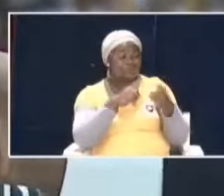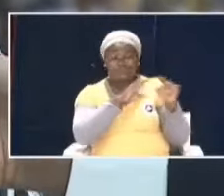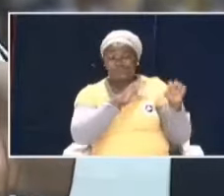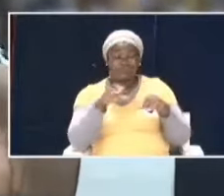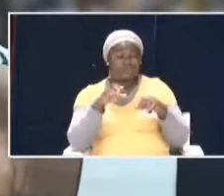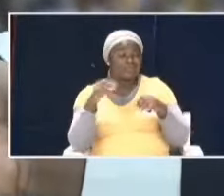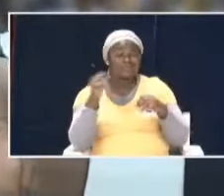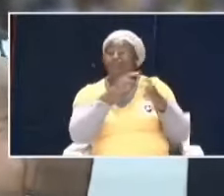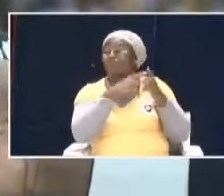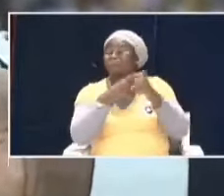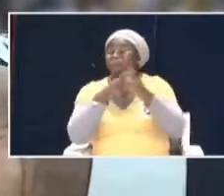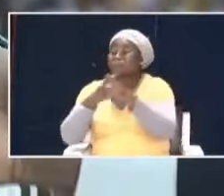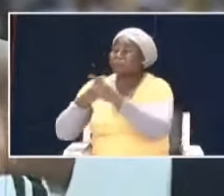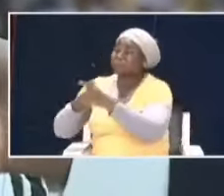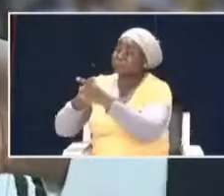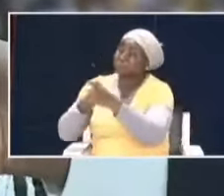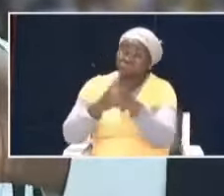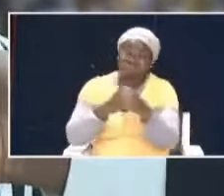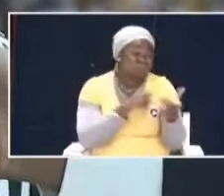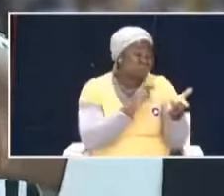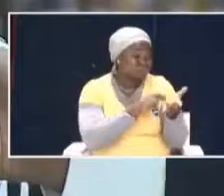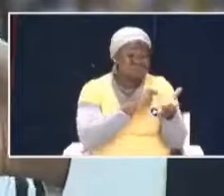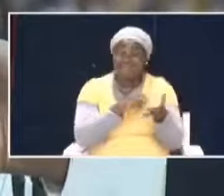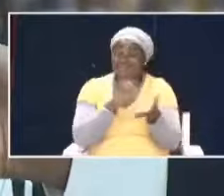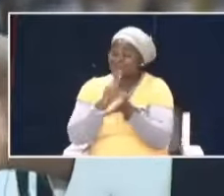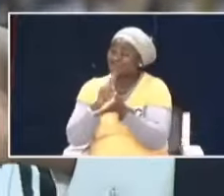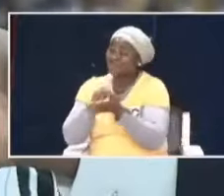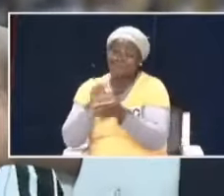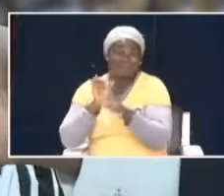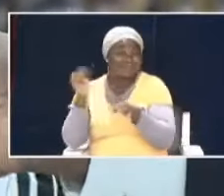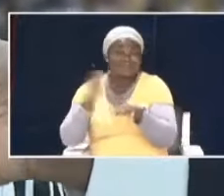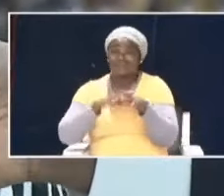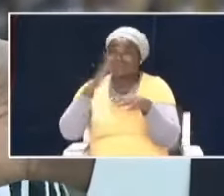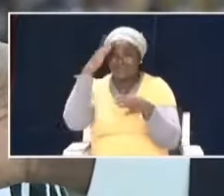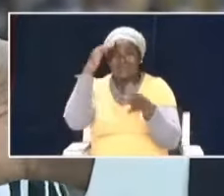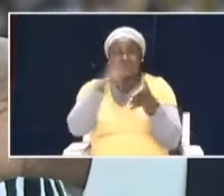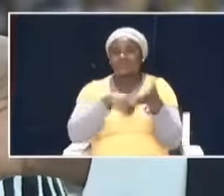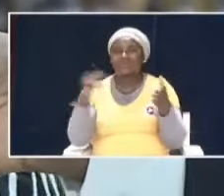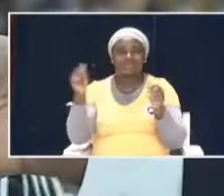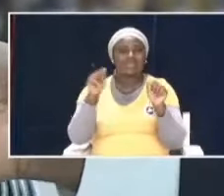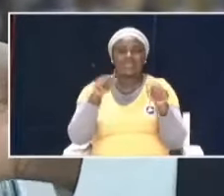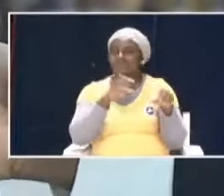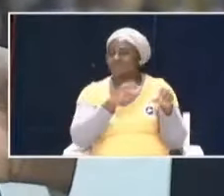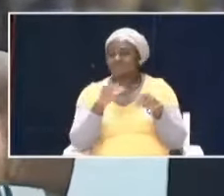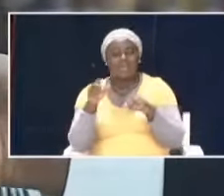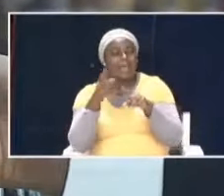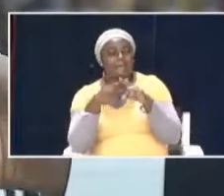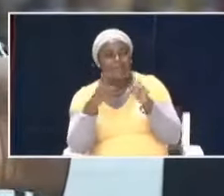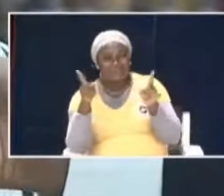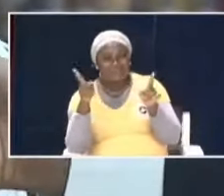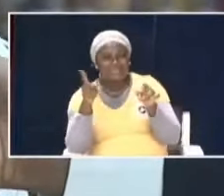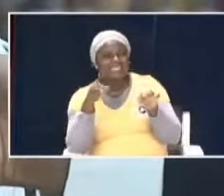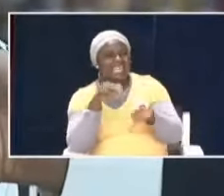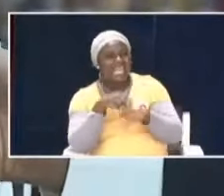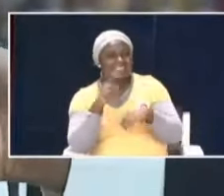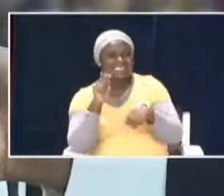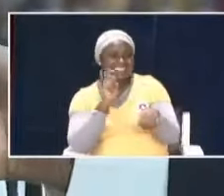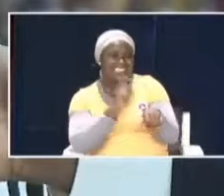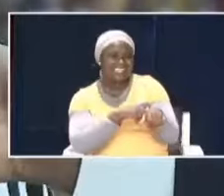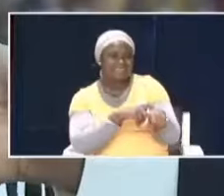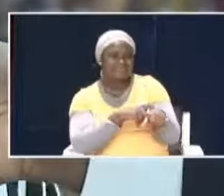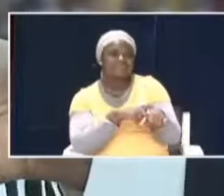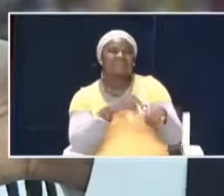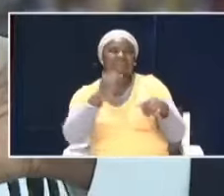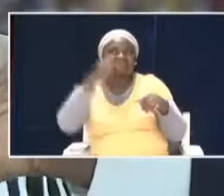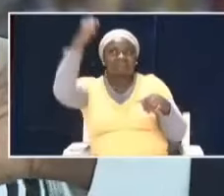extra scatter, the nurses, the doctors. They didn't know what they can do. But at a time, the